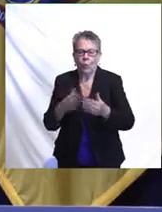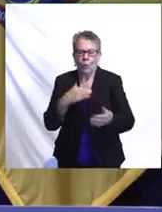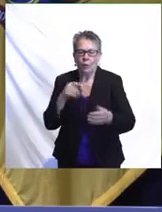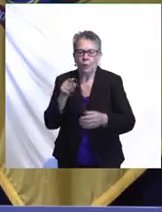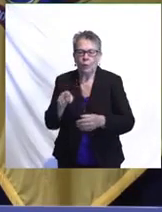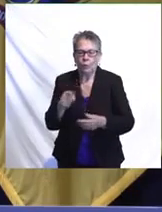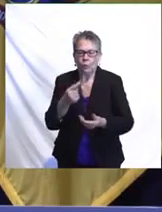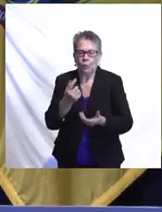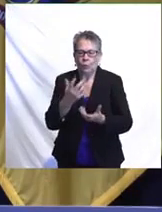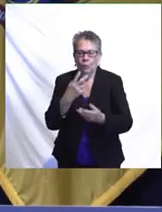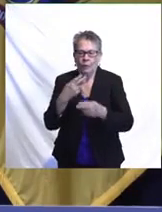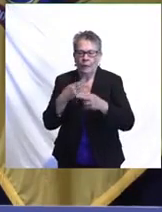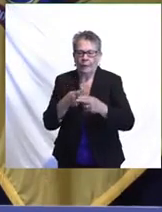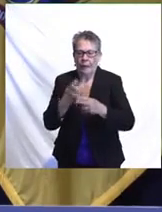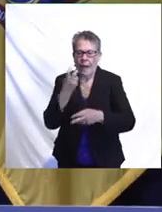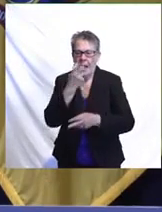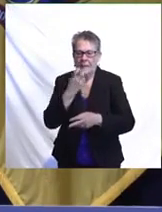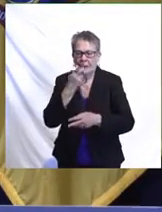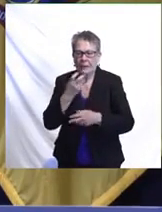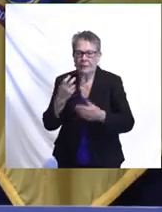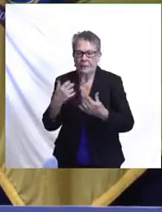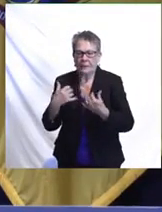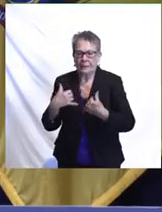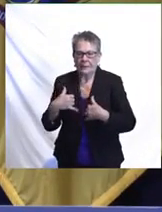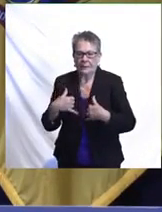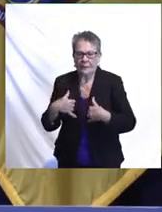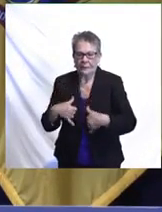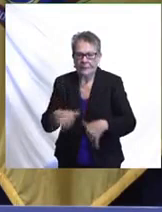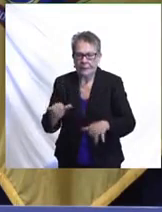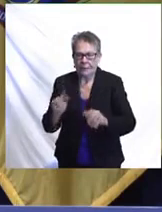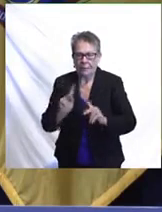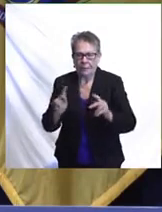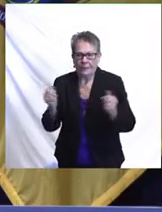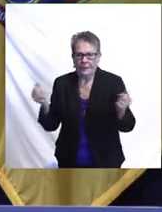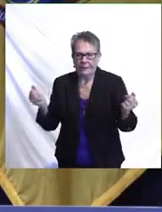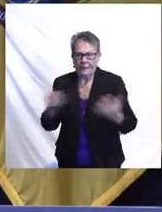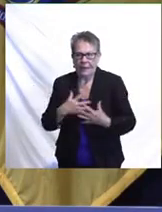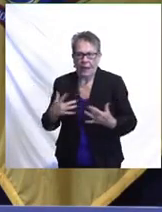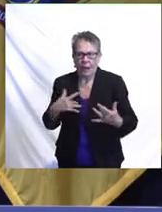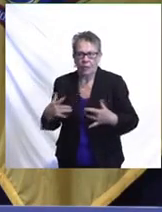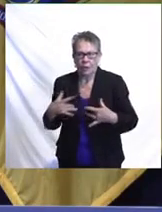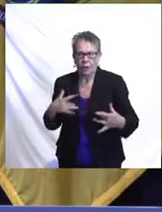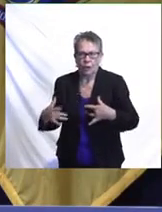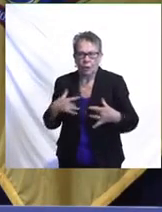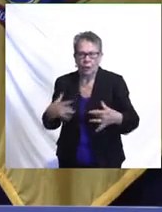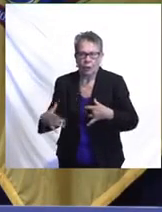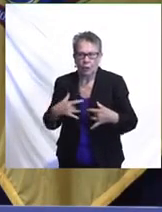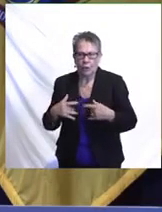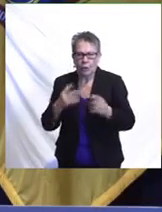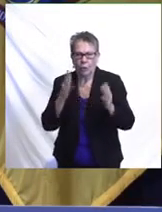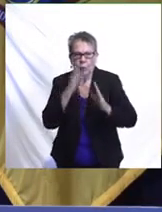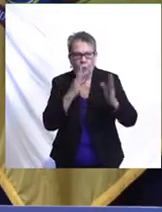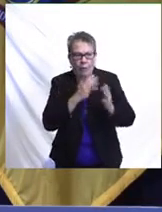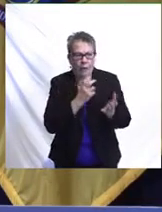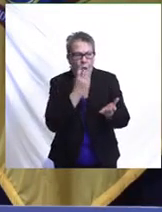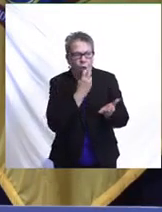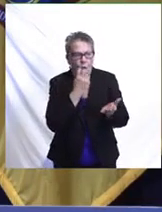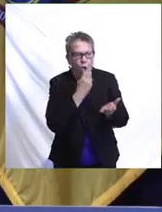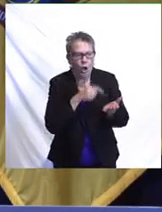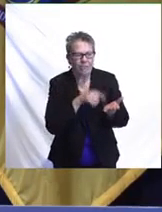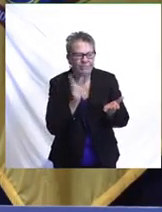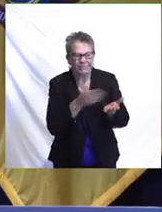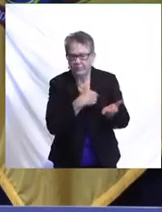very worried, and I know there is a great deal of concern around the world about it, and that's why some travel restrictions are in place,